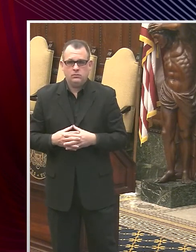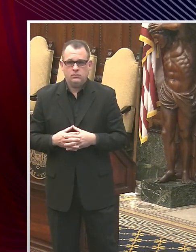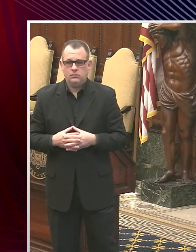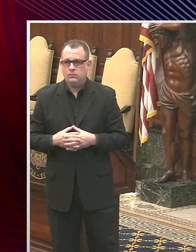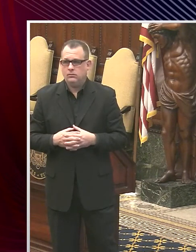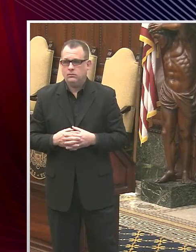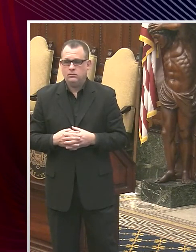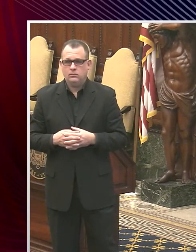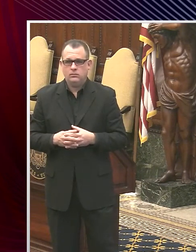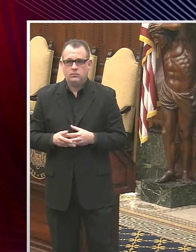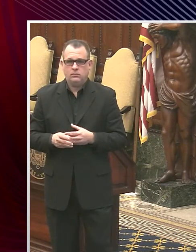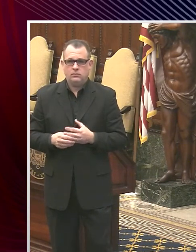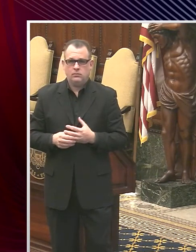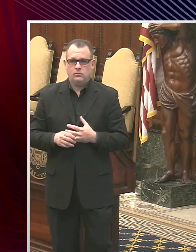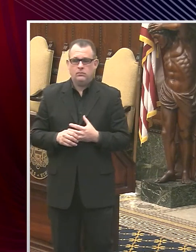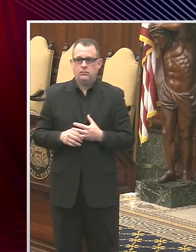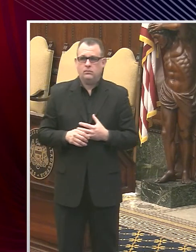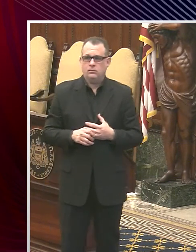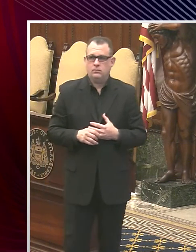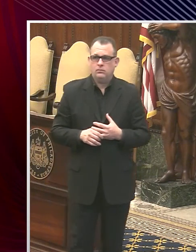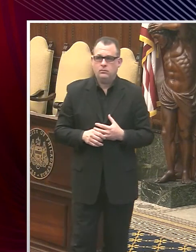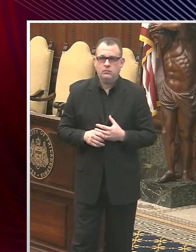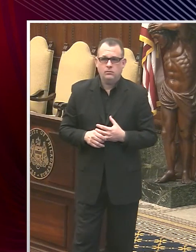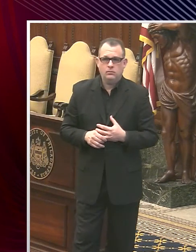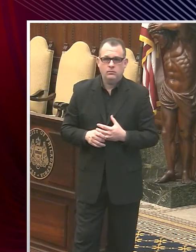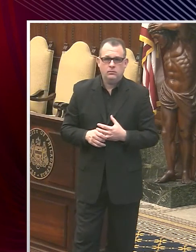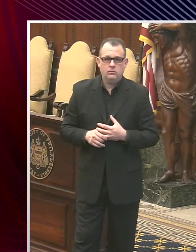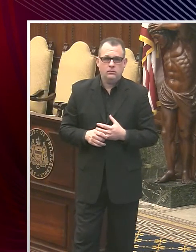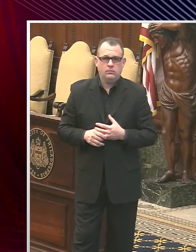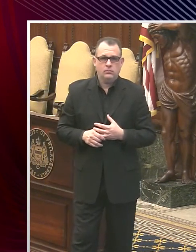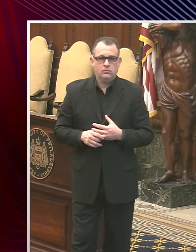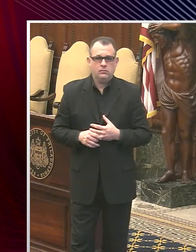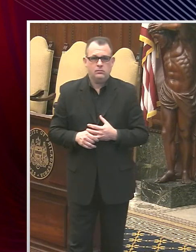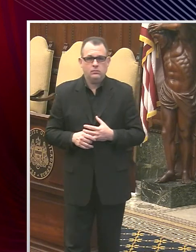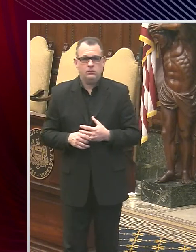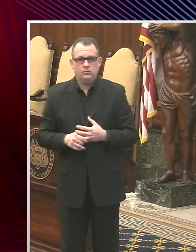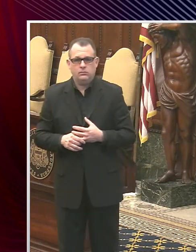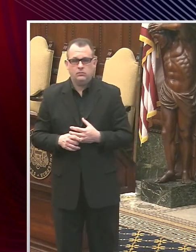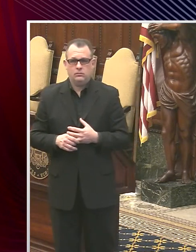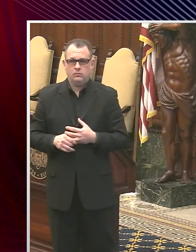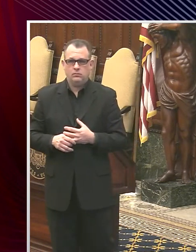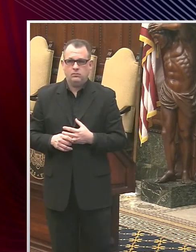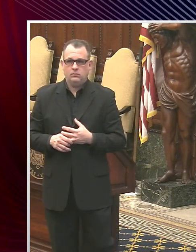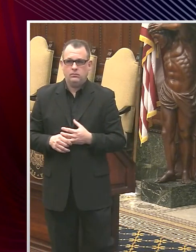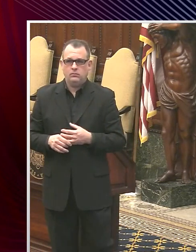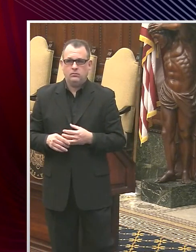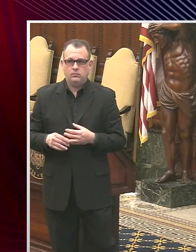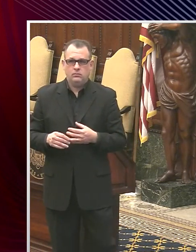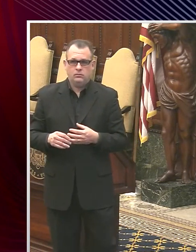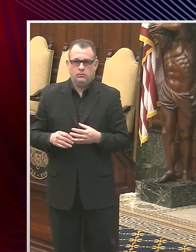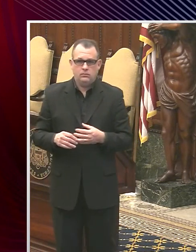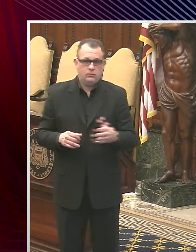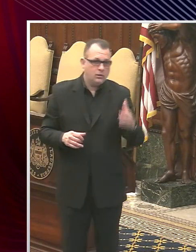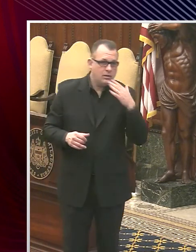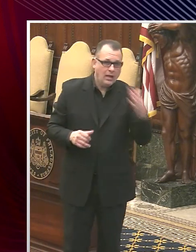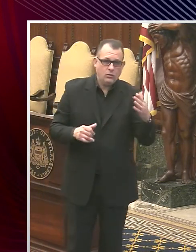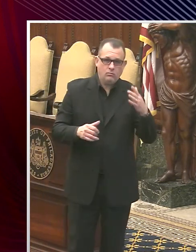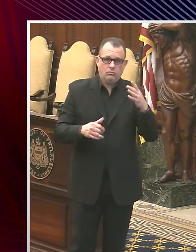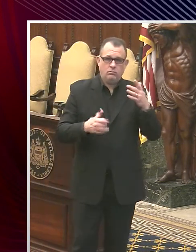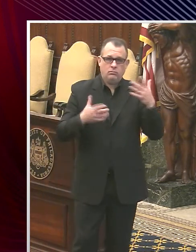eso se hace en base a los que tienen los índices menores de vacunación. All right, thank you,